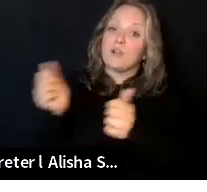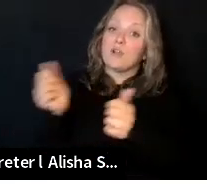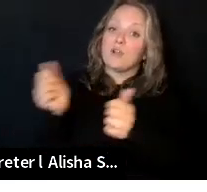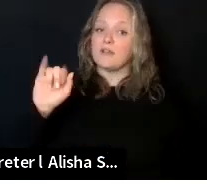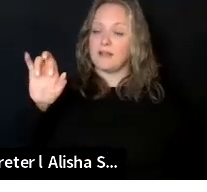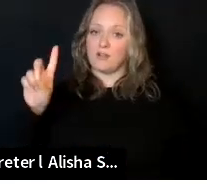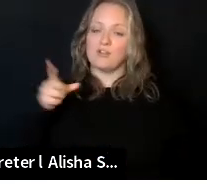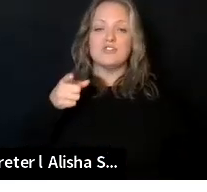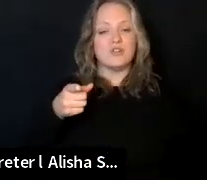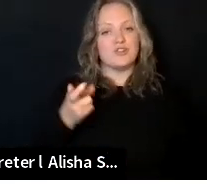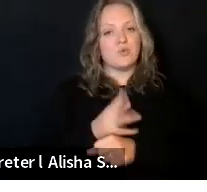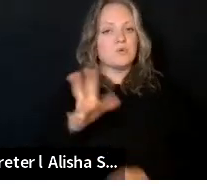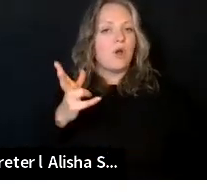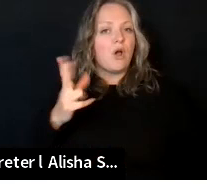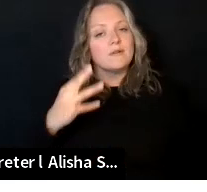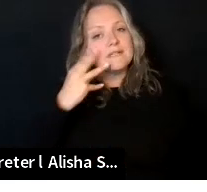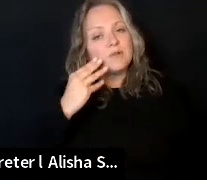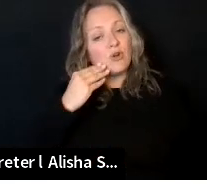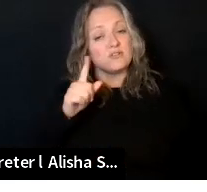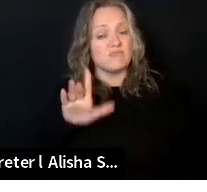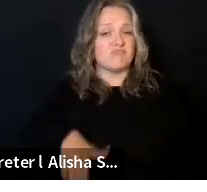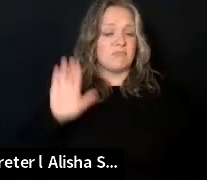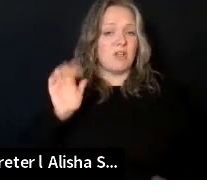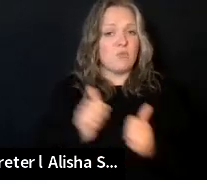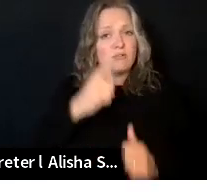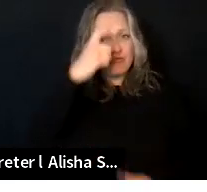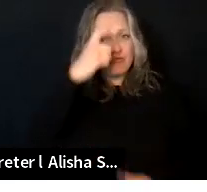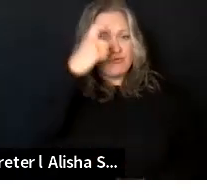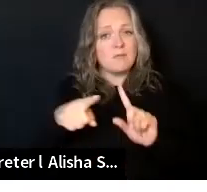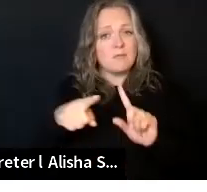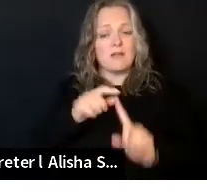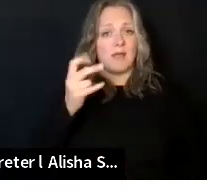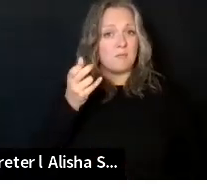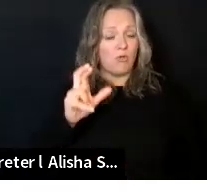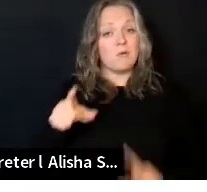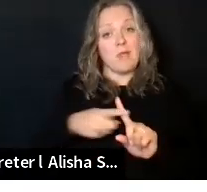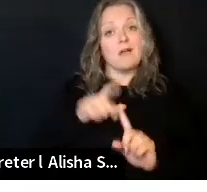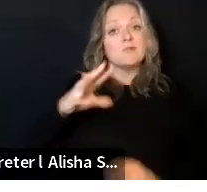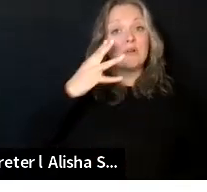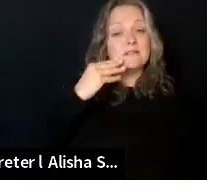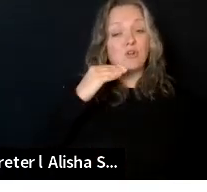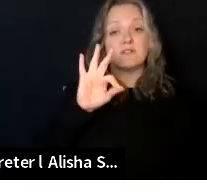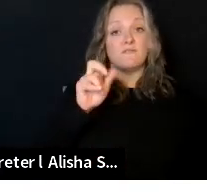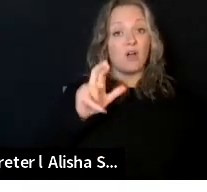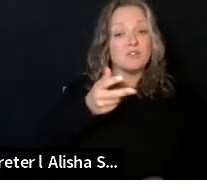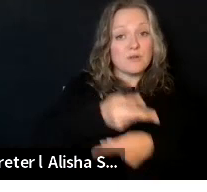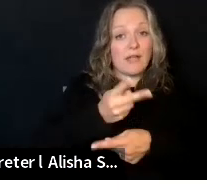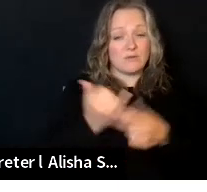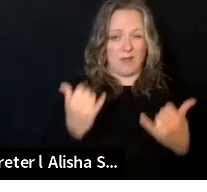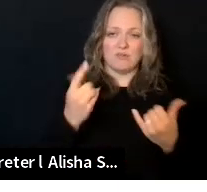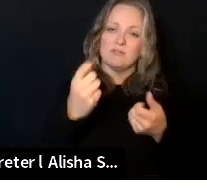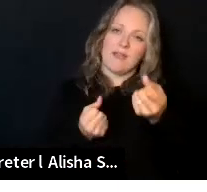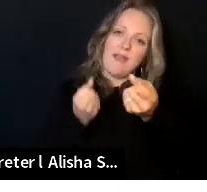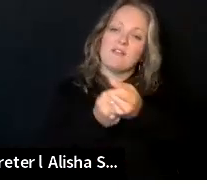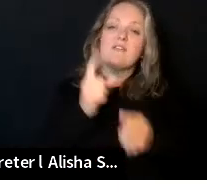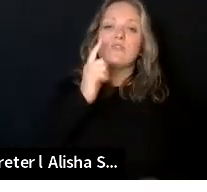with PTSD and bipolar disorder, as well as her experience in foster care, to advocate for better services and supports for